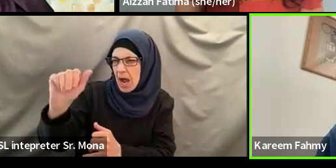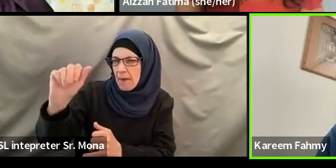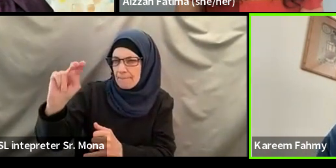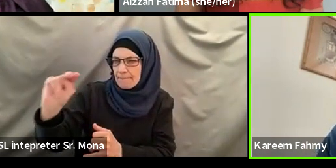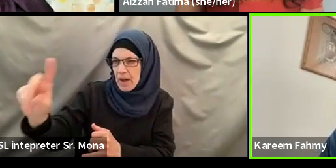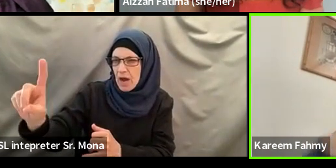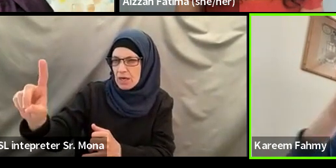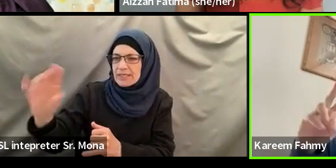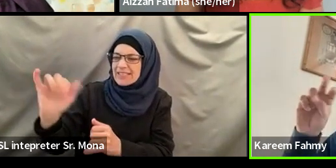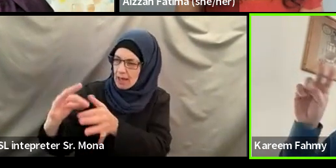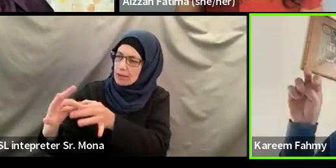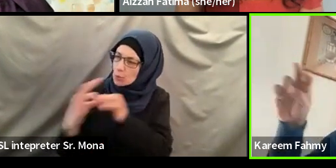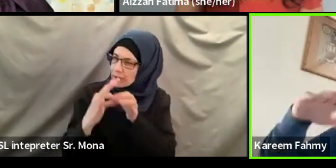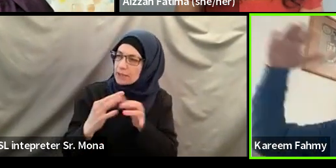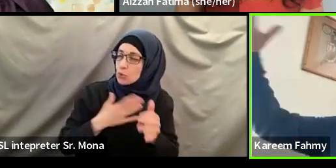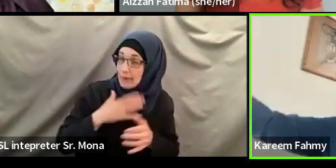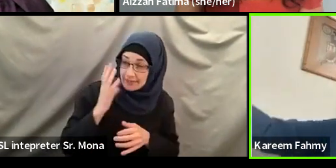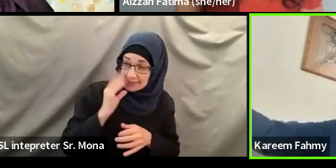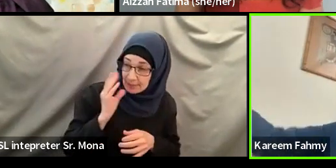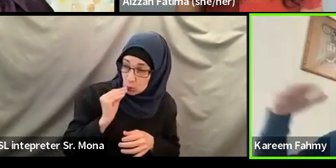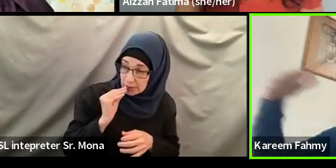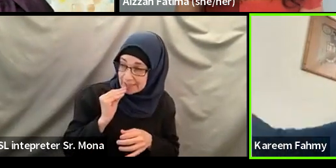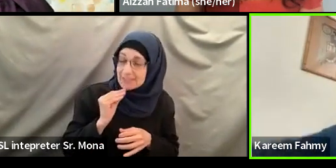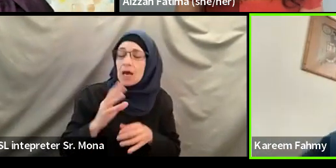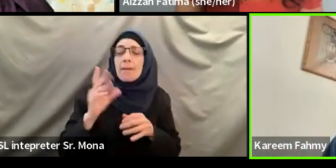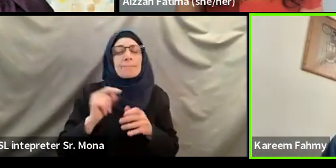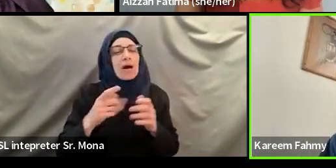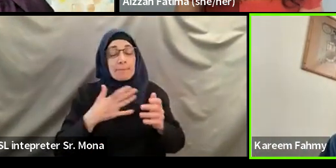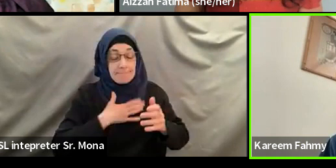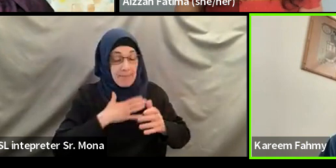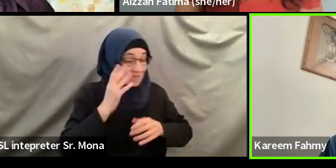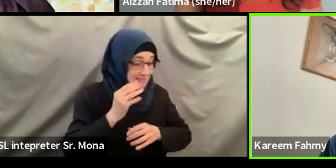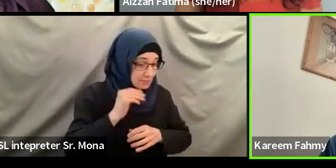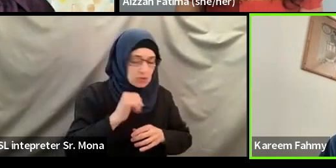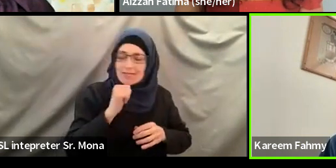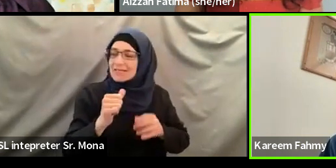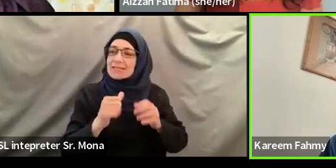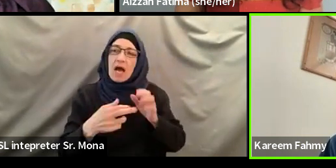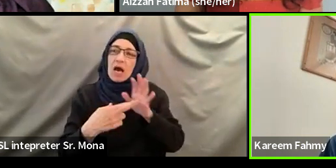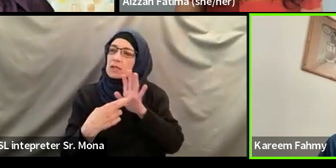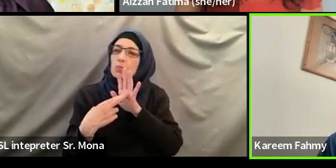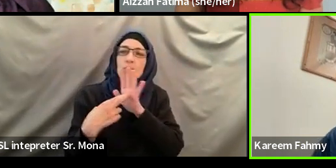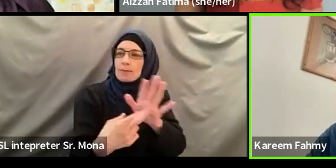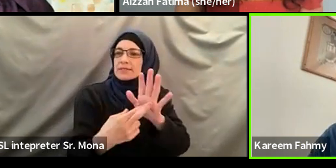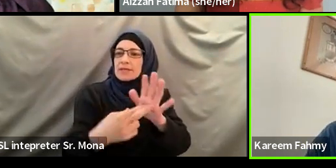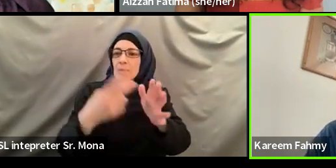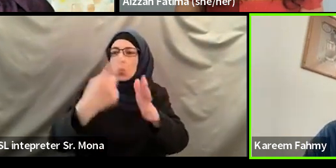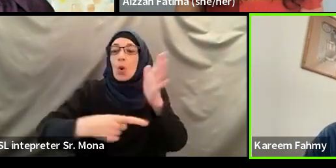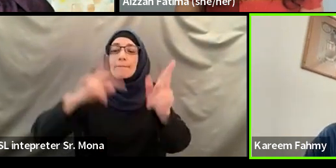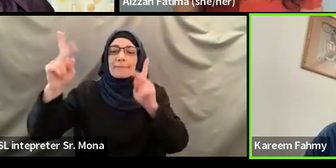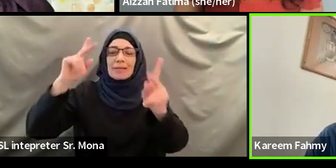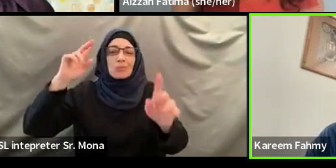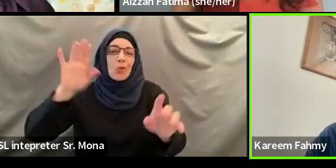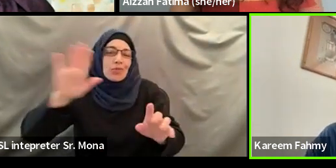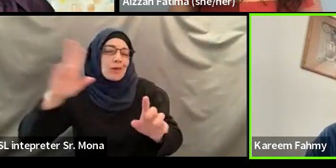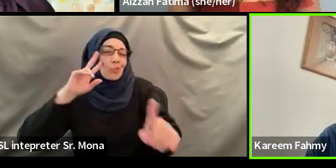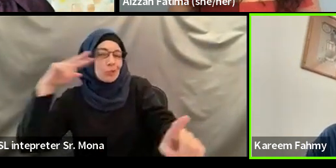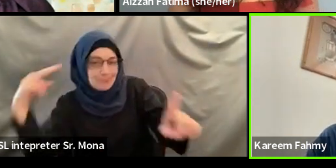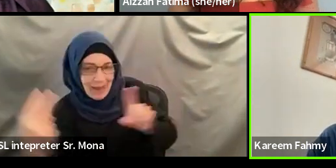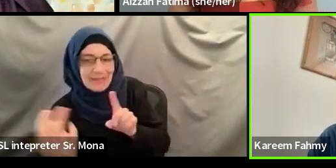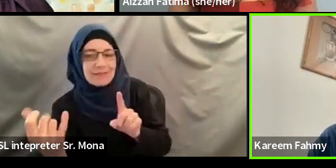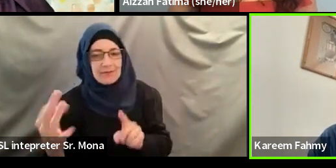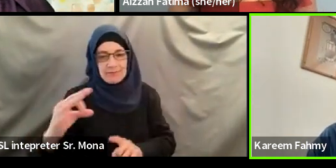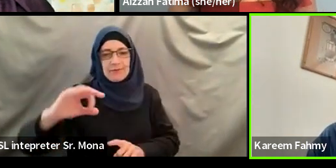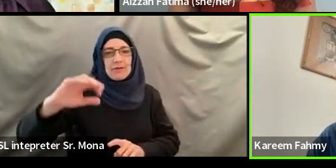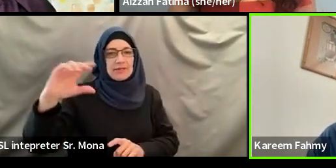But often my experience isn't representational of what people think the experience is, right? So there's a wonderful